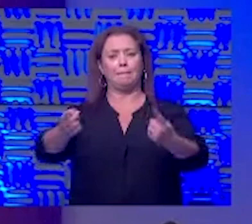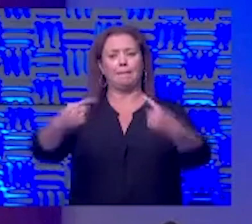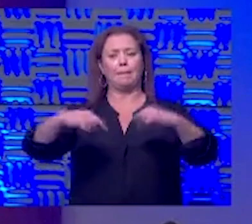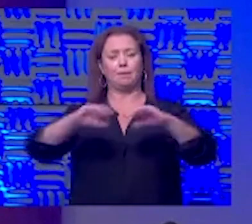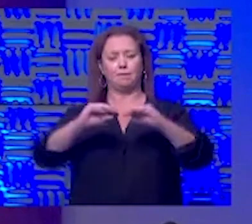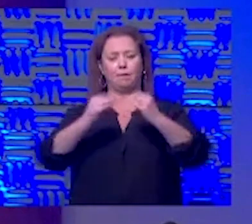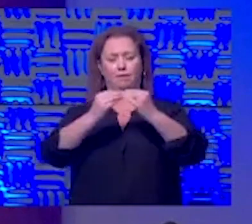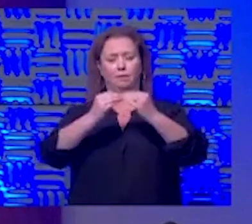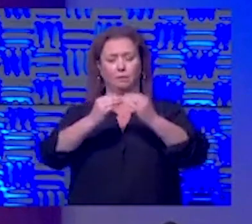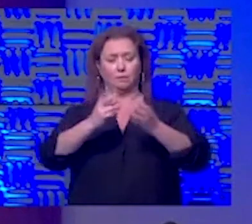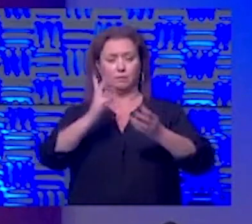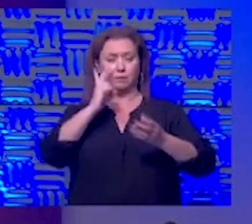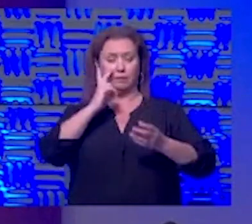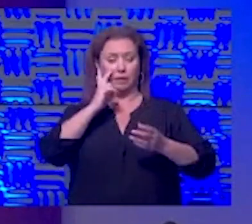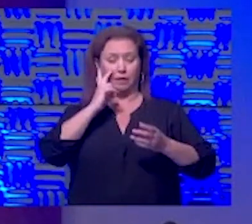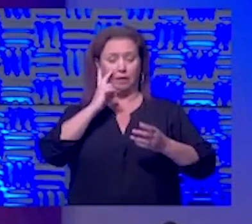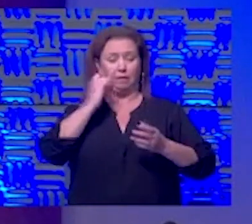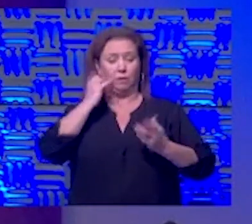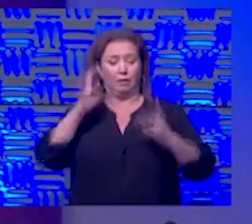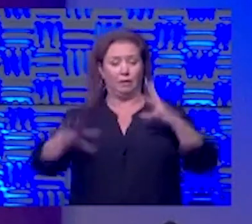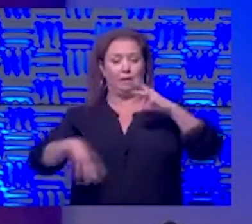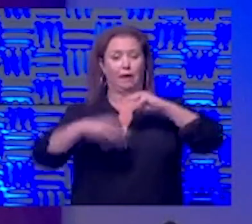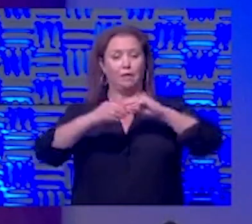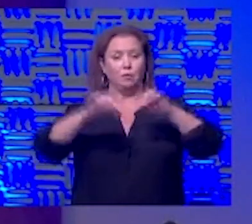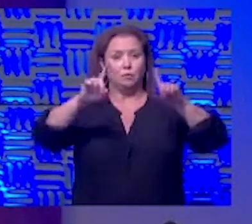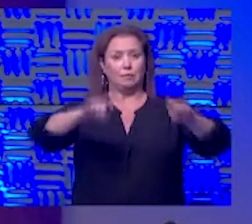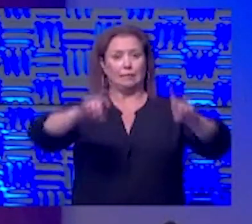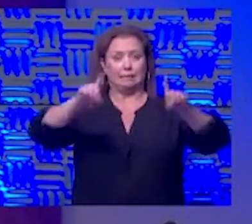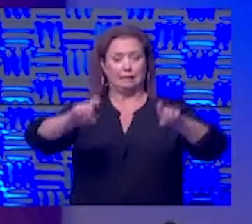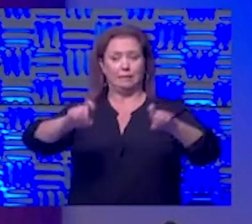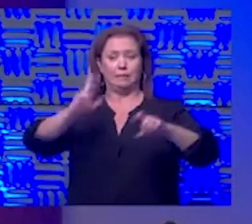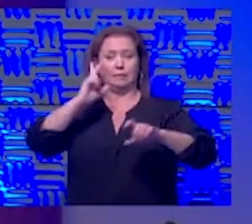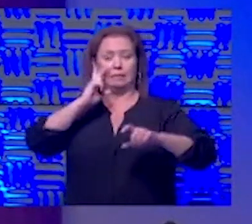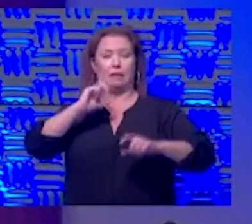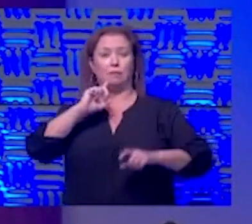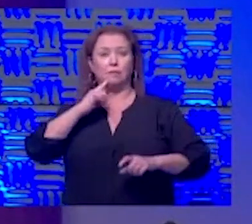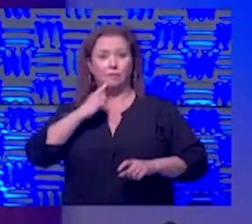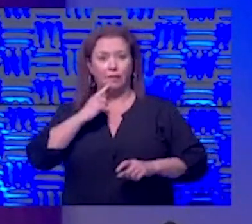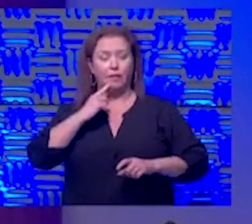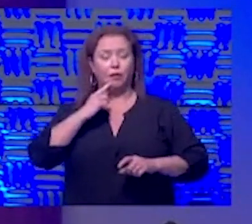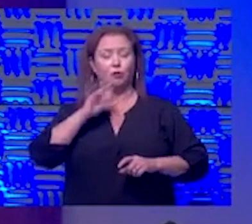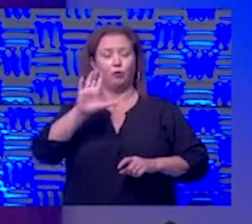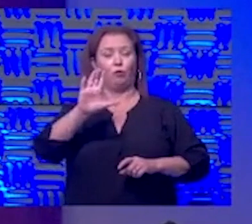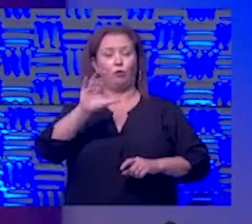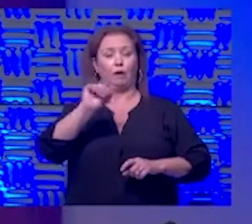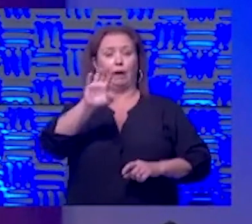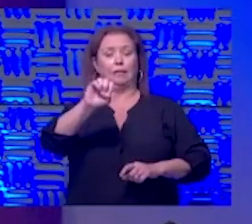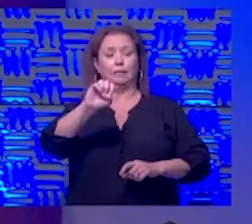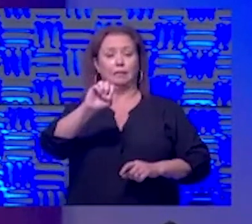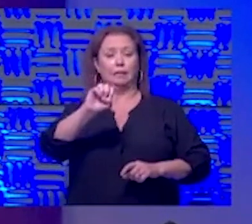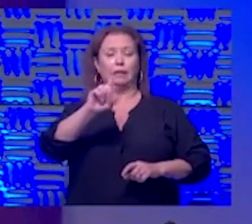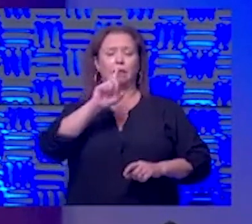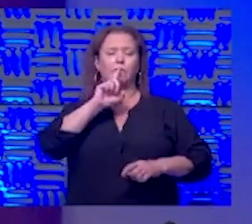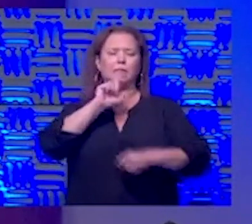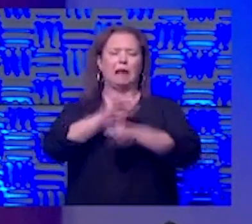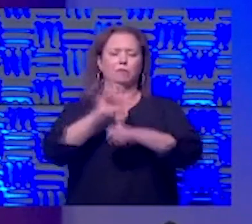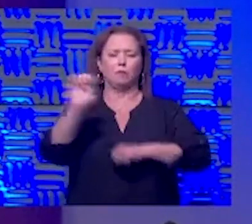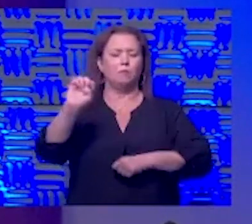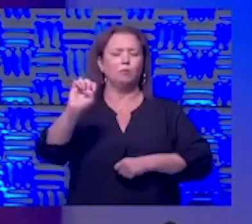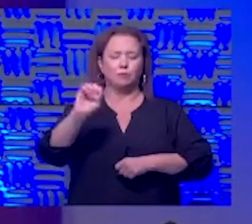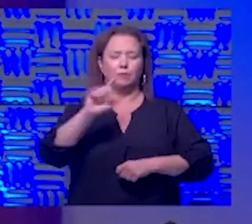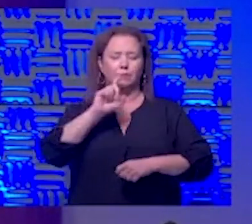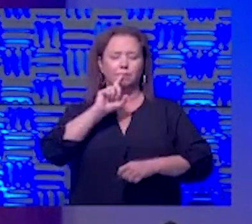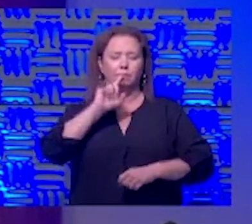out to decide if you need additional testing to find out how severe your case is. Now, if it's a true emergency, right, it's a